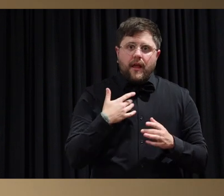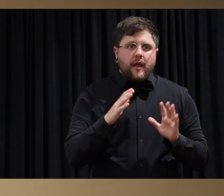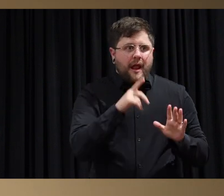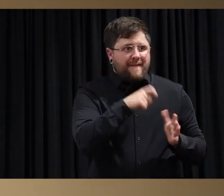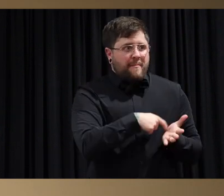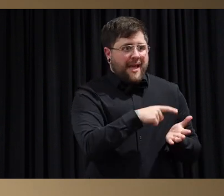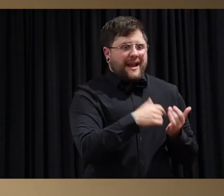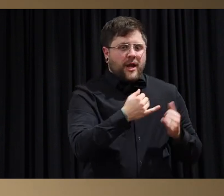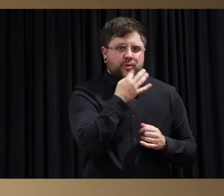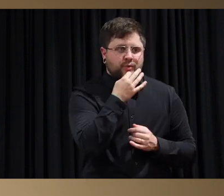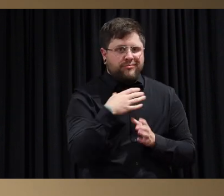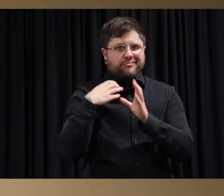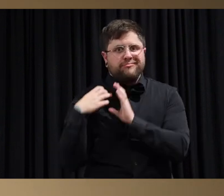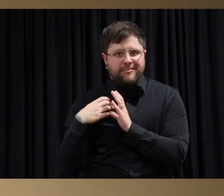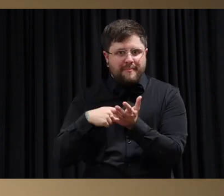have.